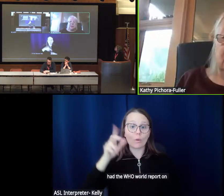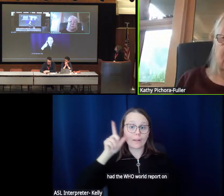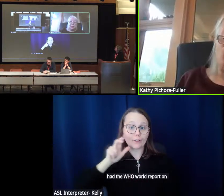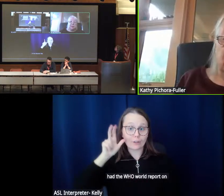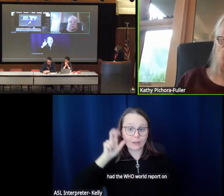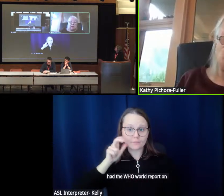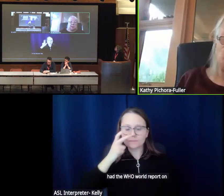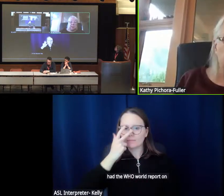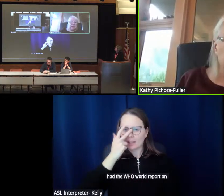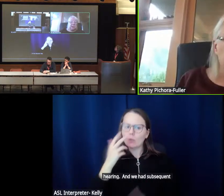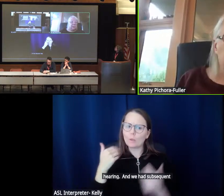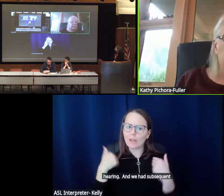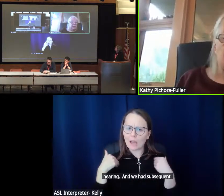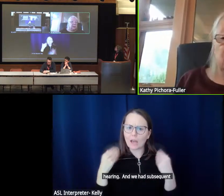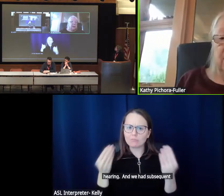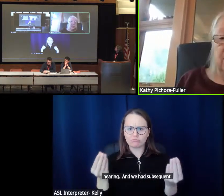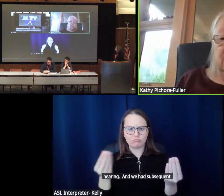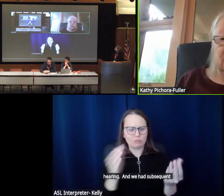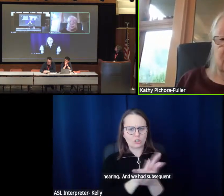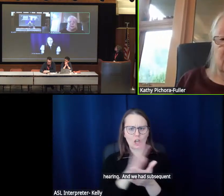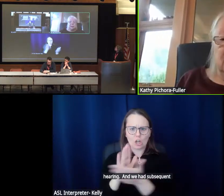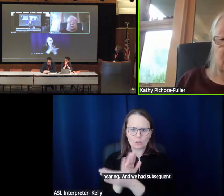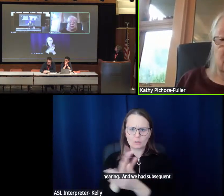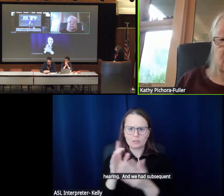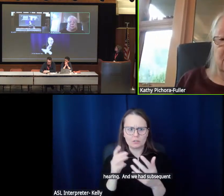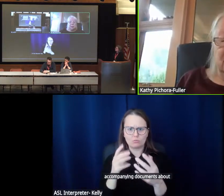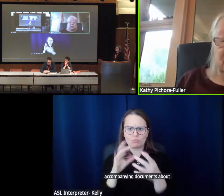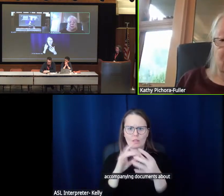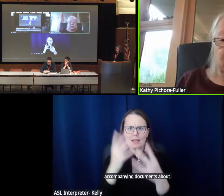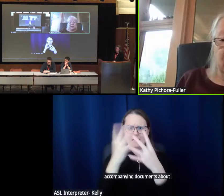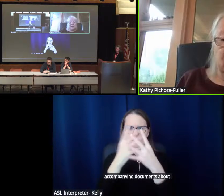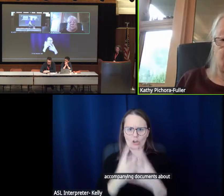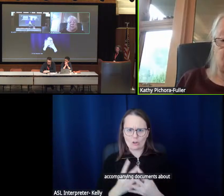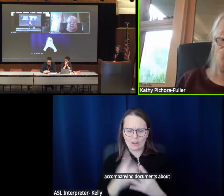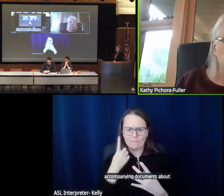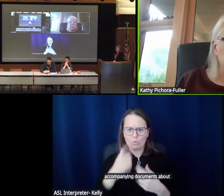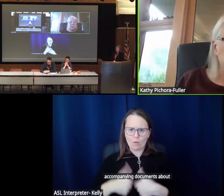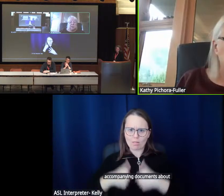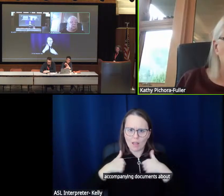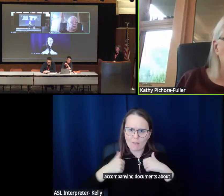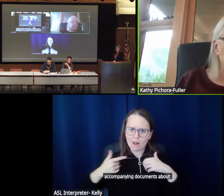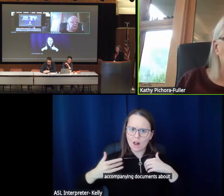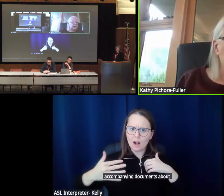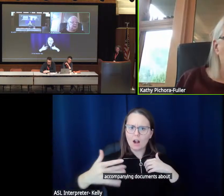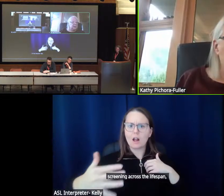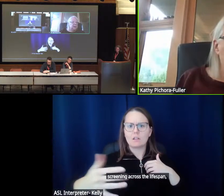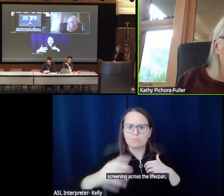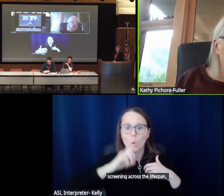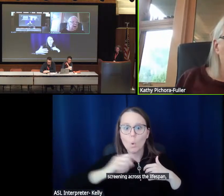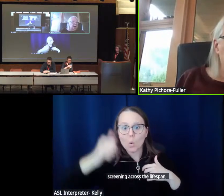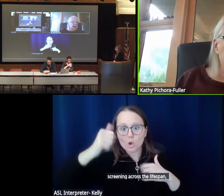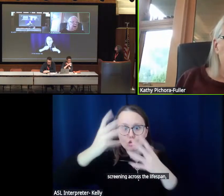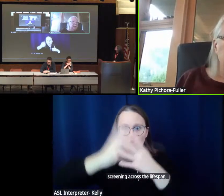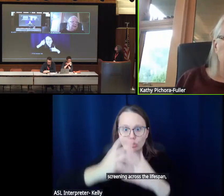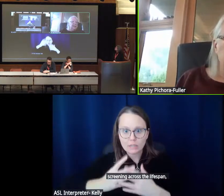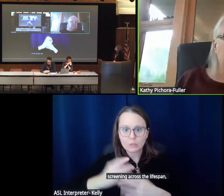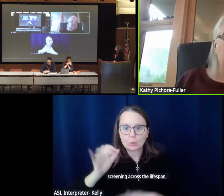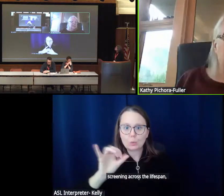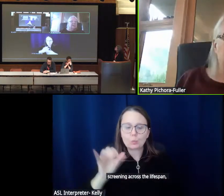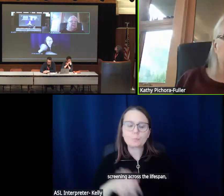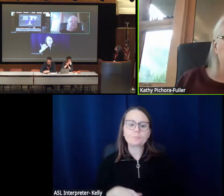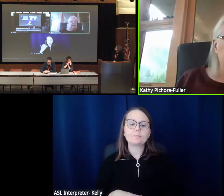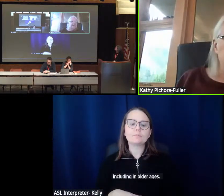accompanying documents about screening across the lifespan, including in older ages. I think